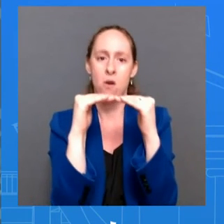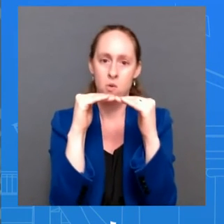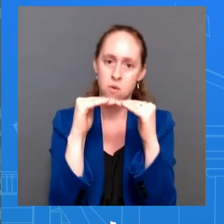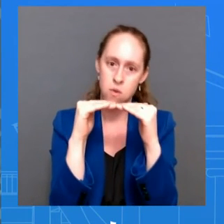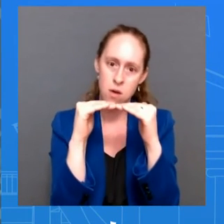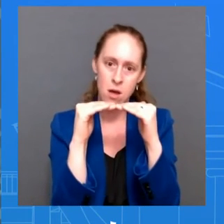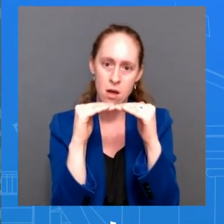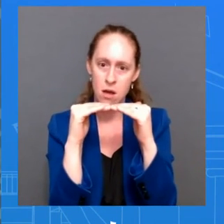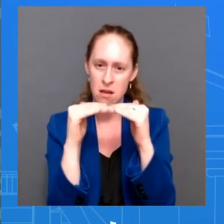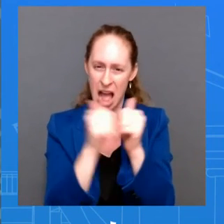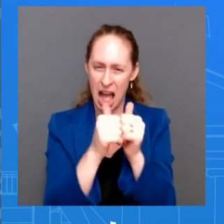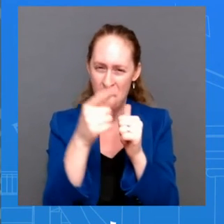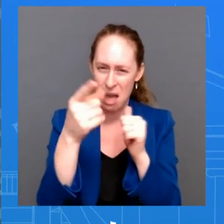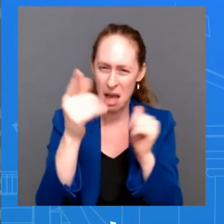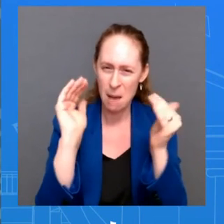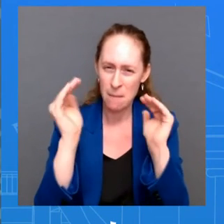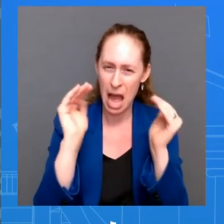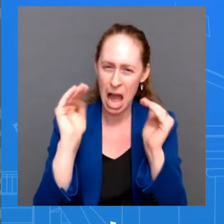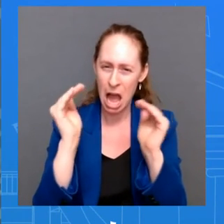created 9 million jobs.